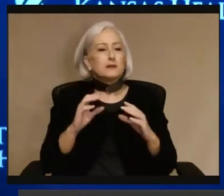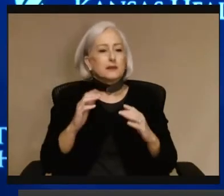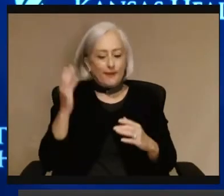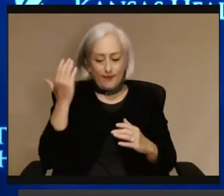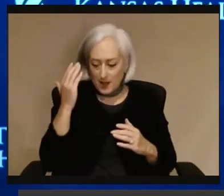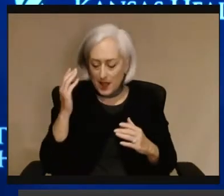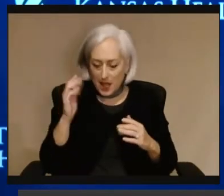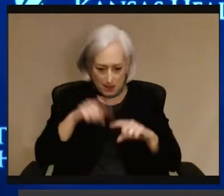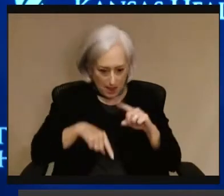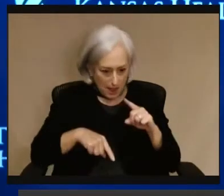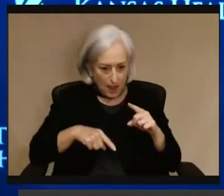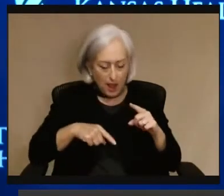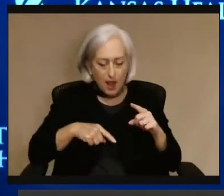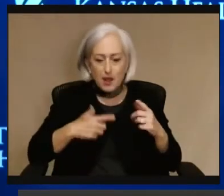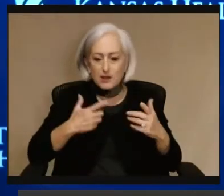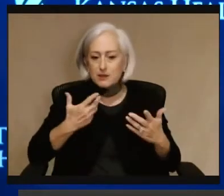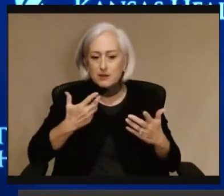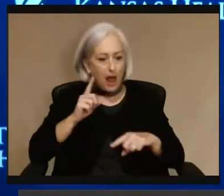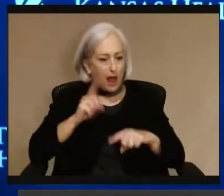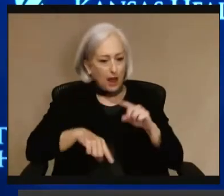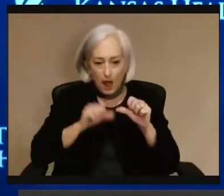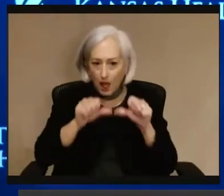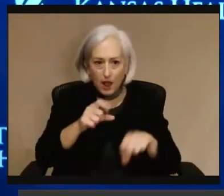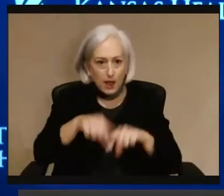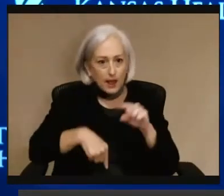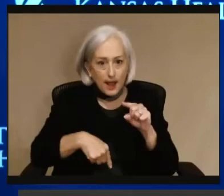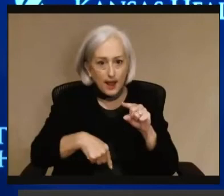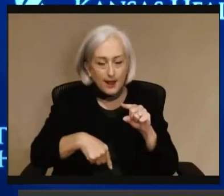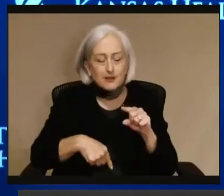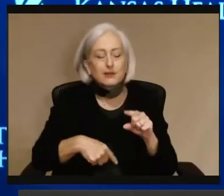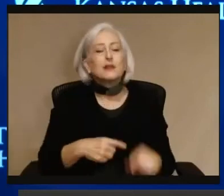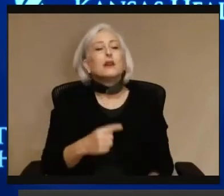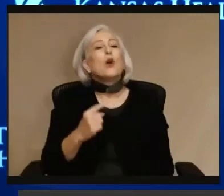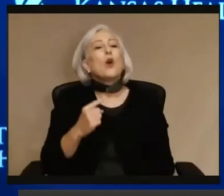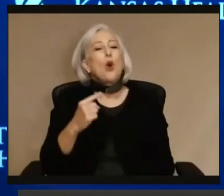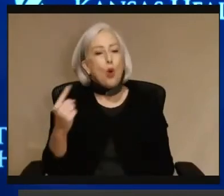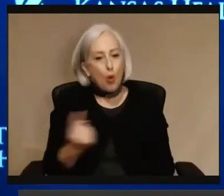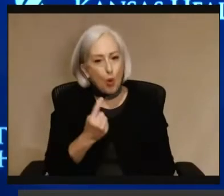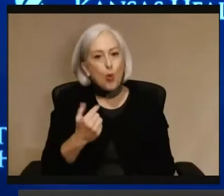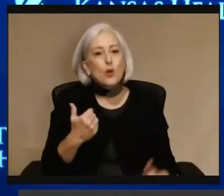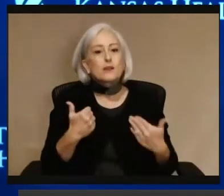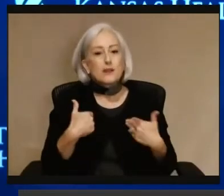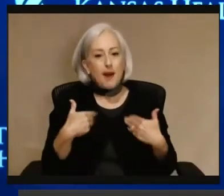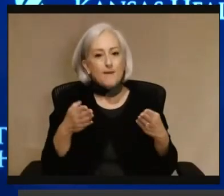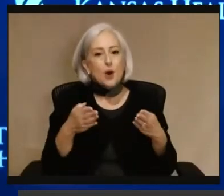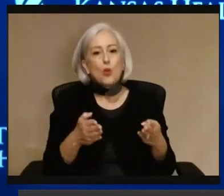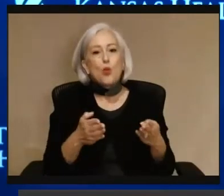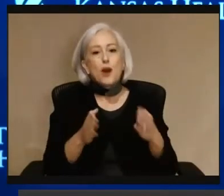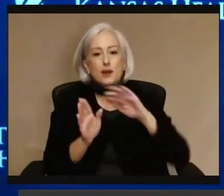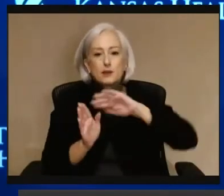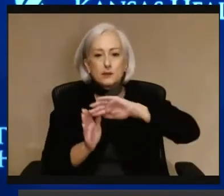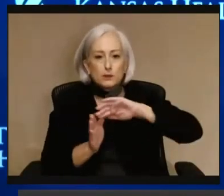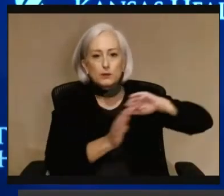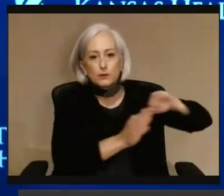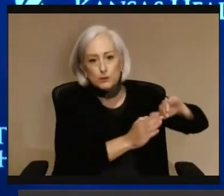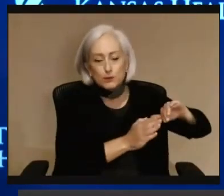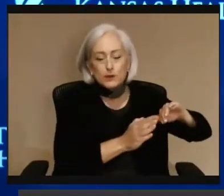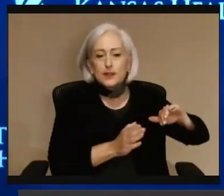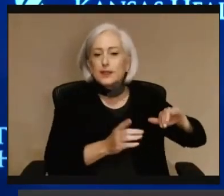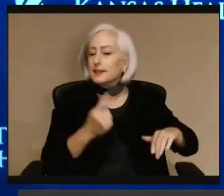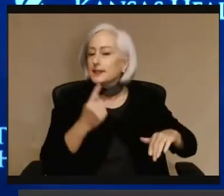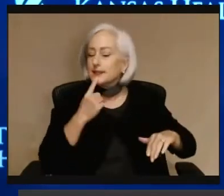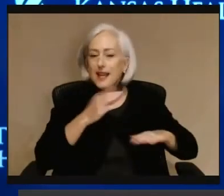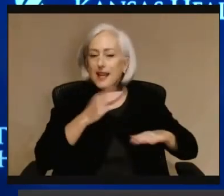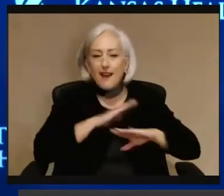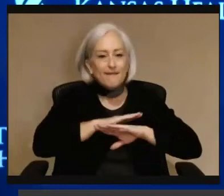out, and it's up to you. This is what's hard, is that it's up to you to be the one who says, I'm done with these thoughts. I'm done with